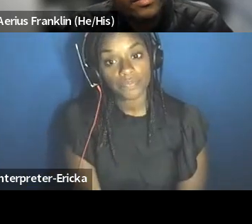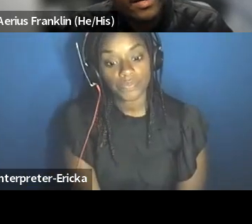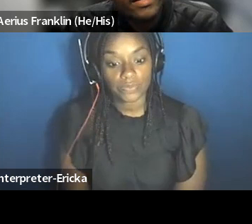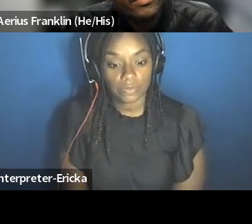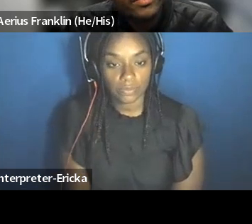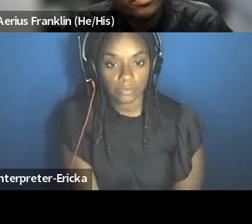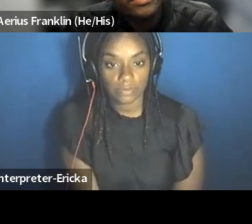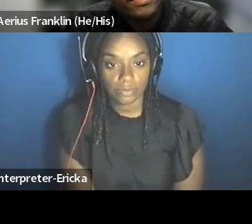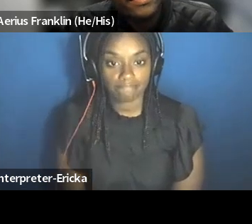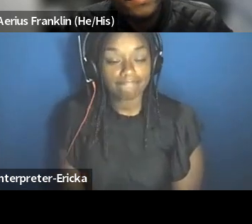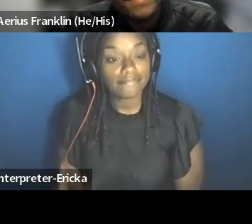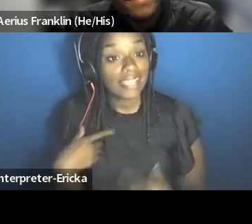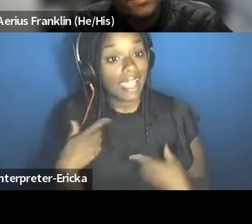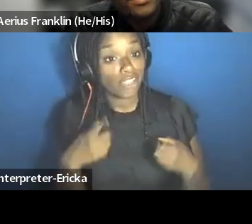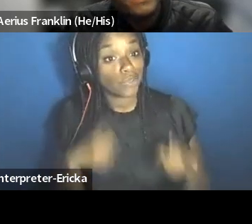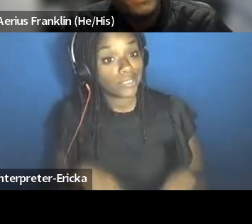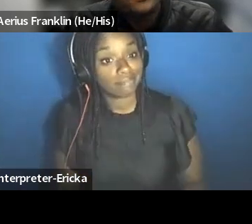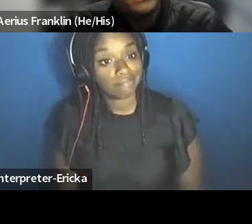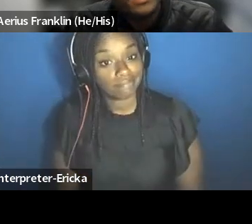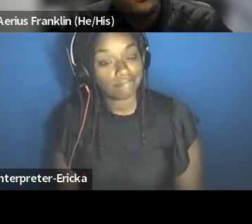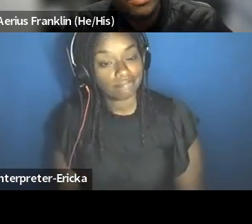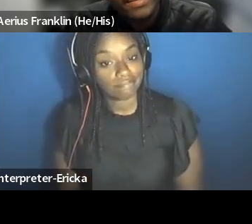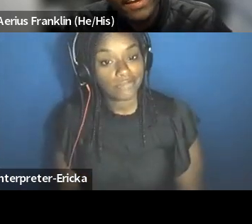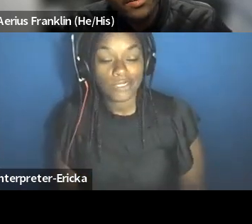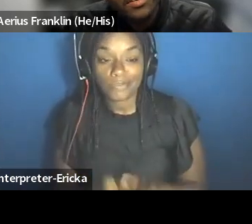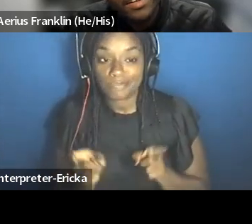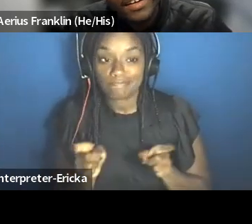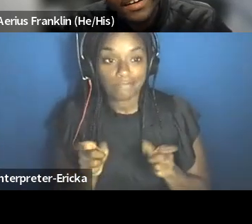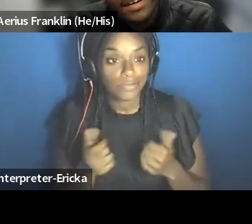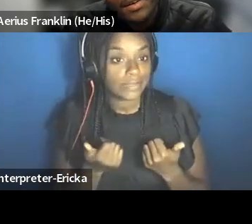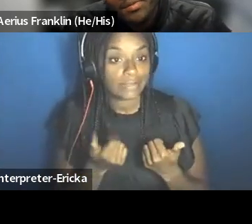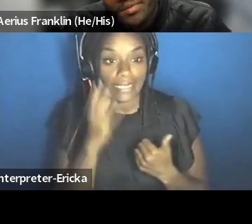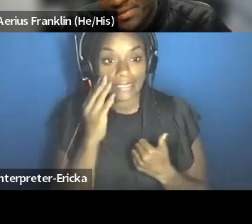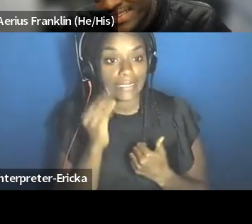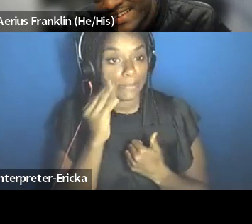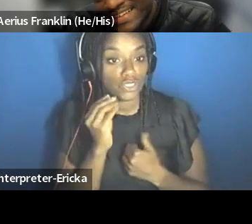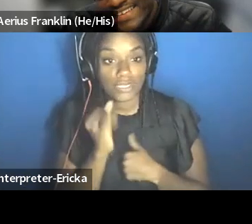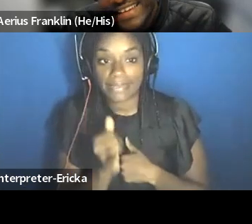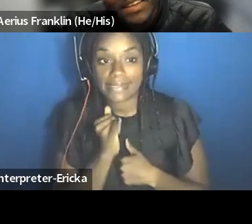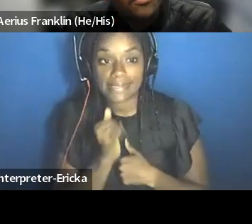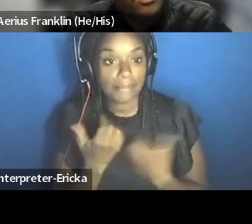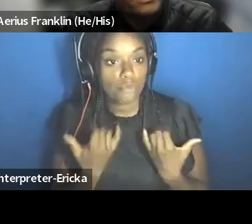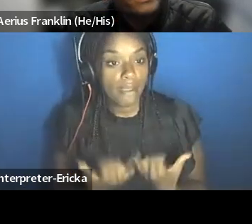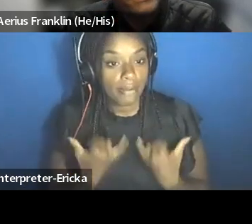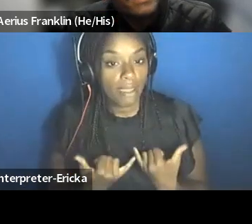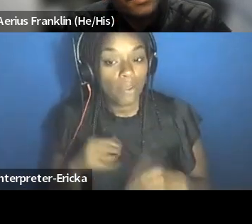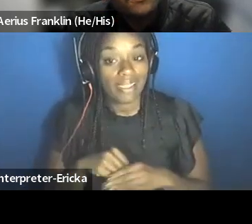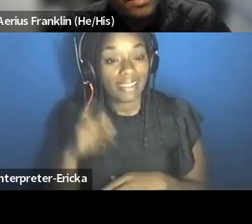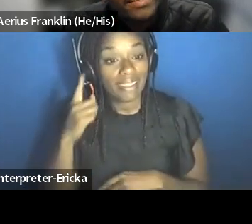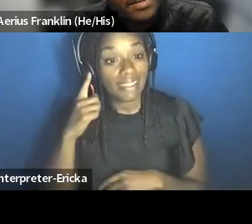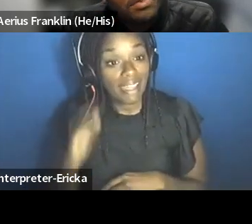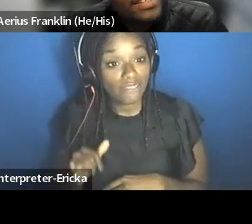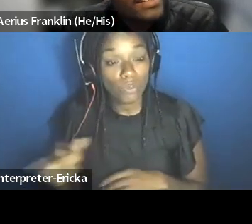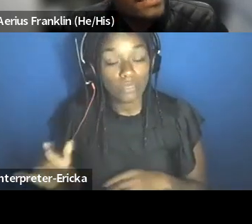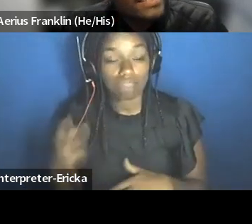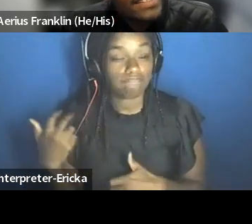I agree. We're dealing with that right now. In California, it's tough